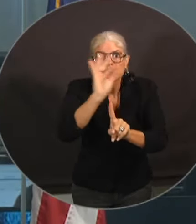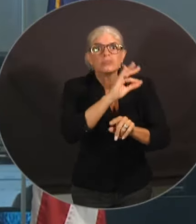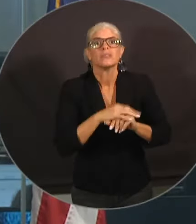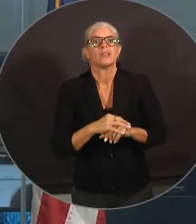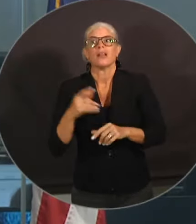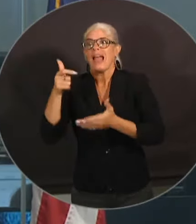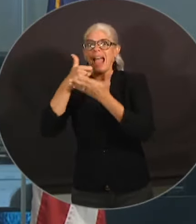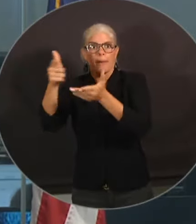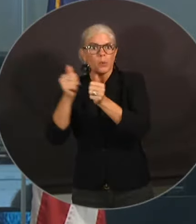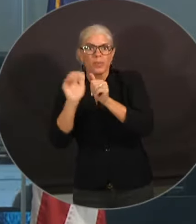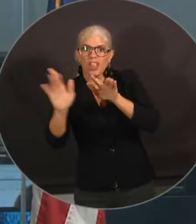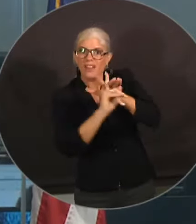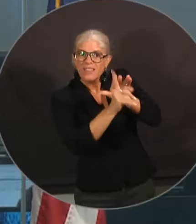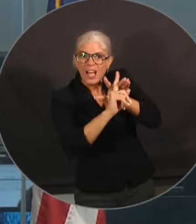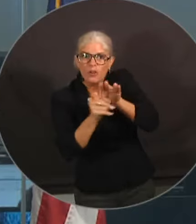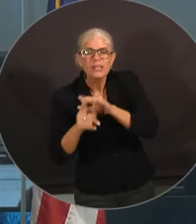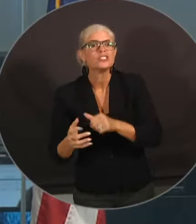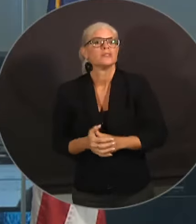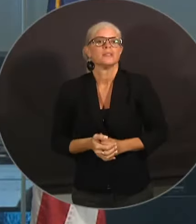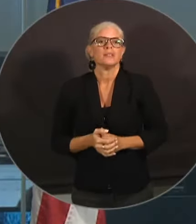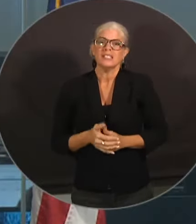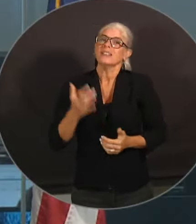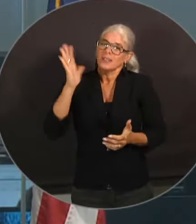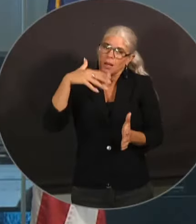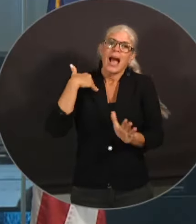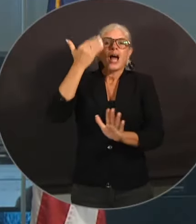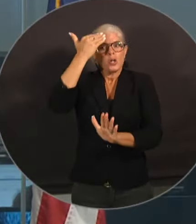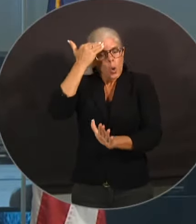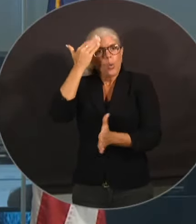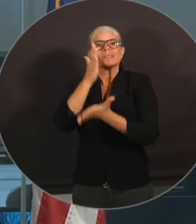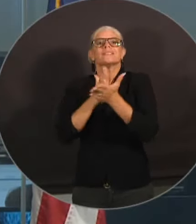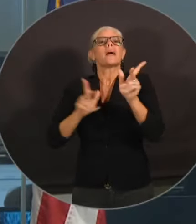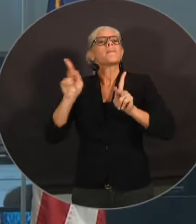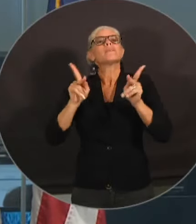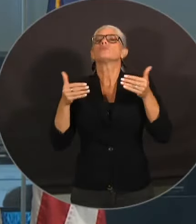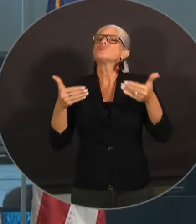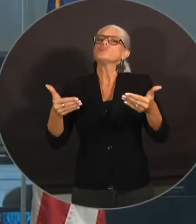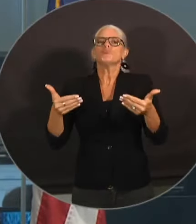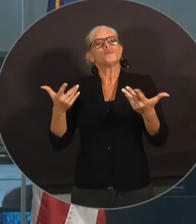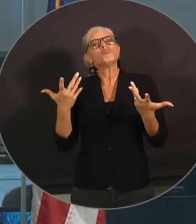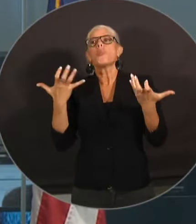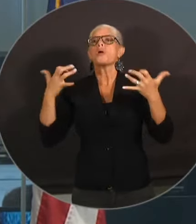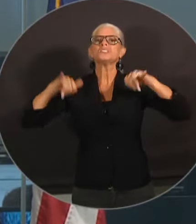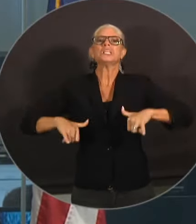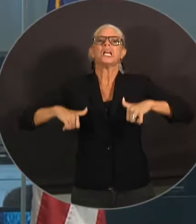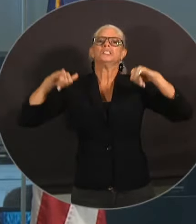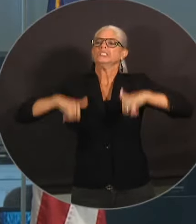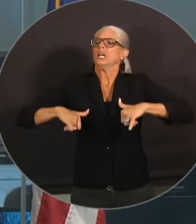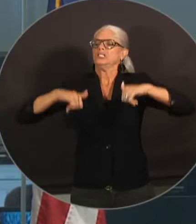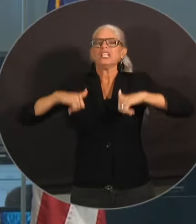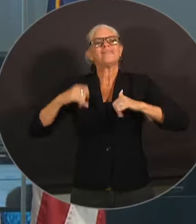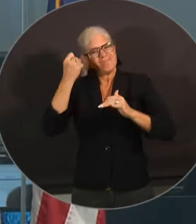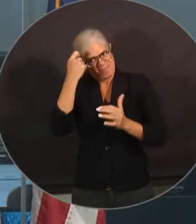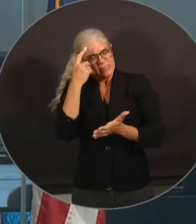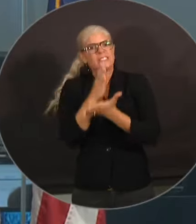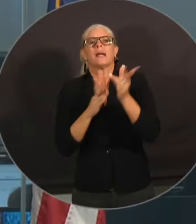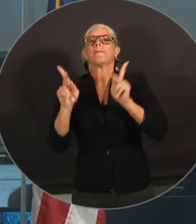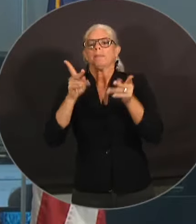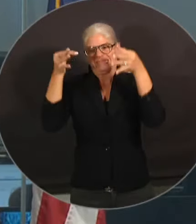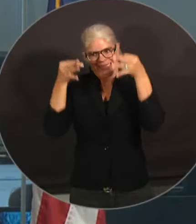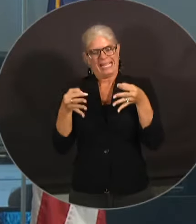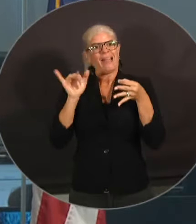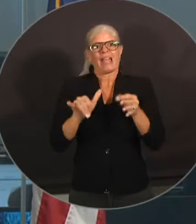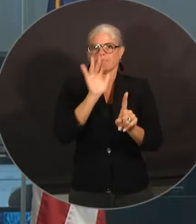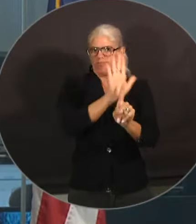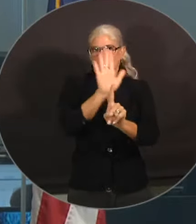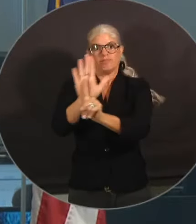but they also understand that some people have made decisions that they're going to hunker down, even though they were